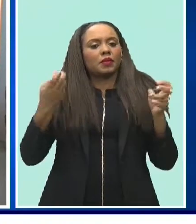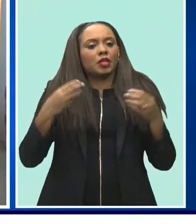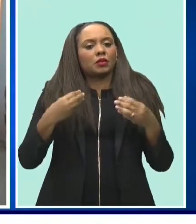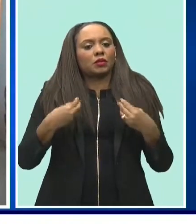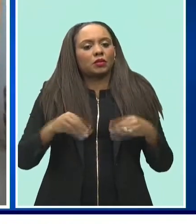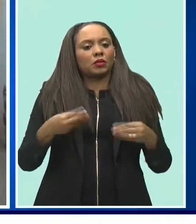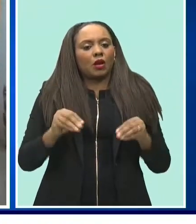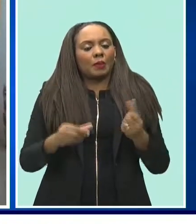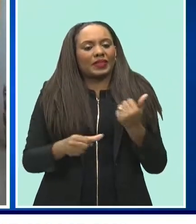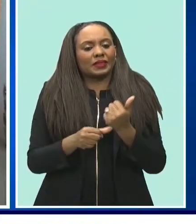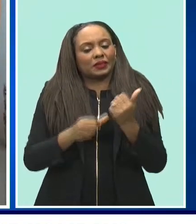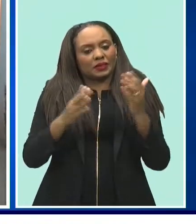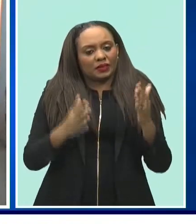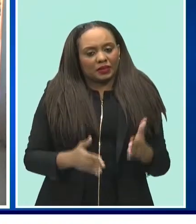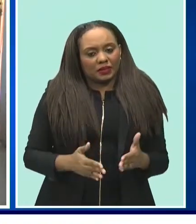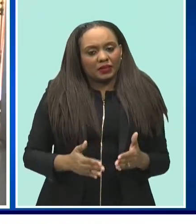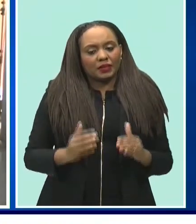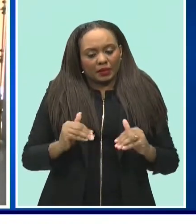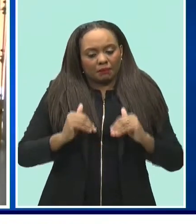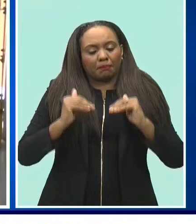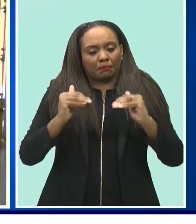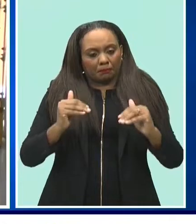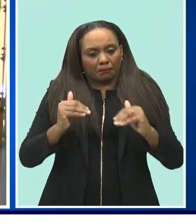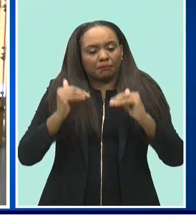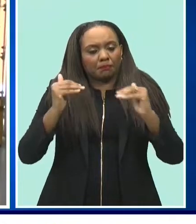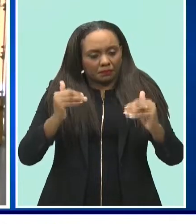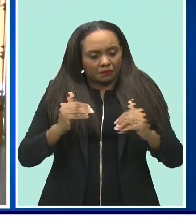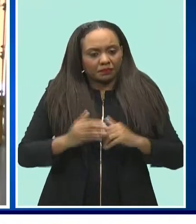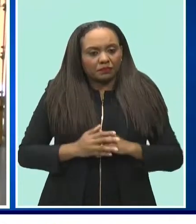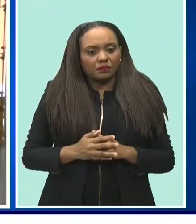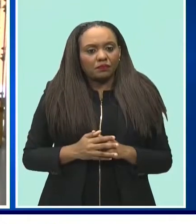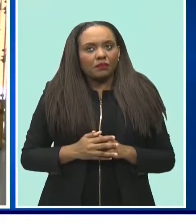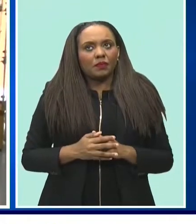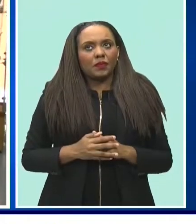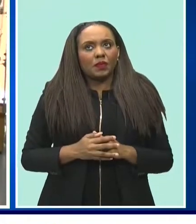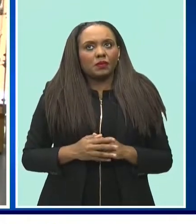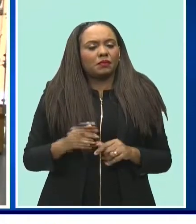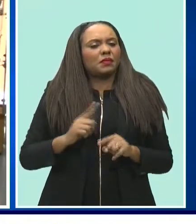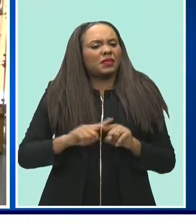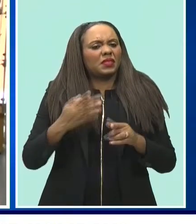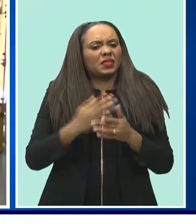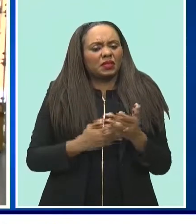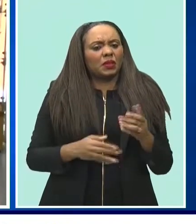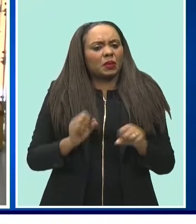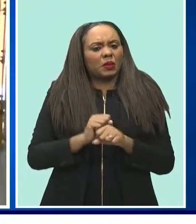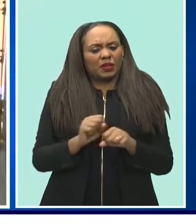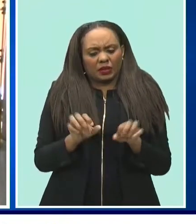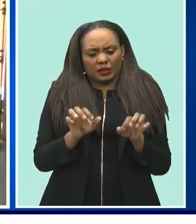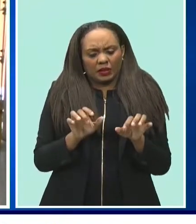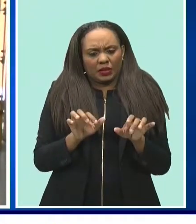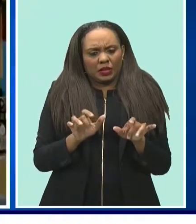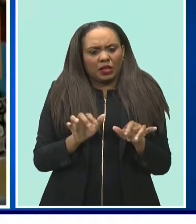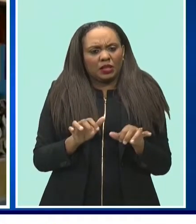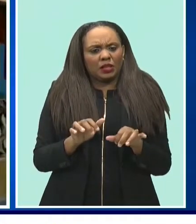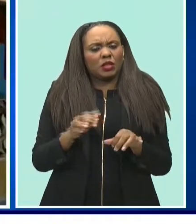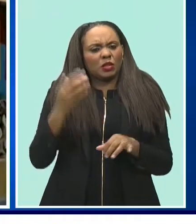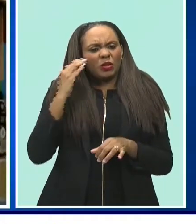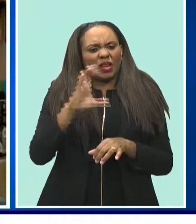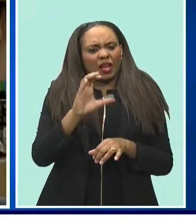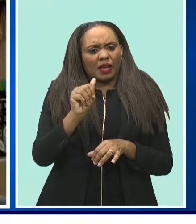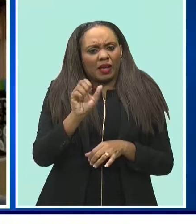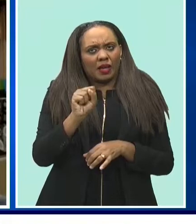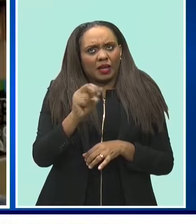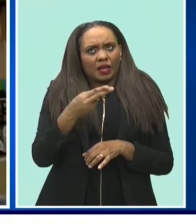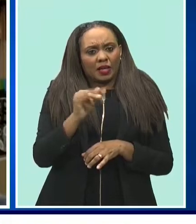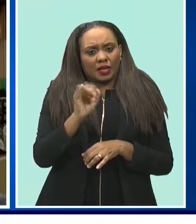assistant anyhow and then you move up, but most of them are operating cash registers too, because all that is involved in it. I just want to say